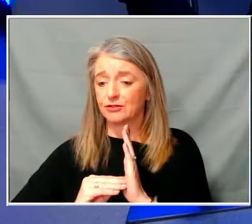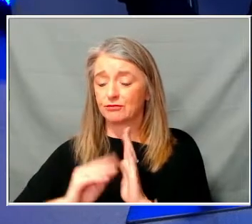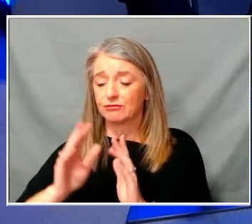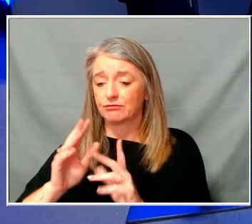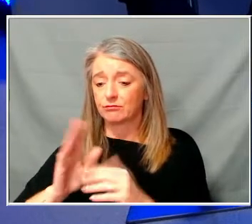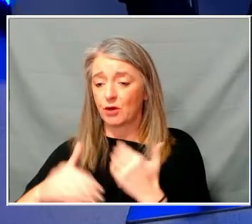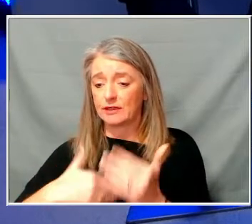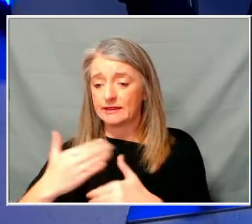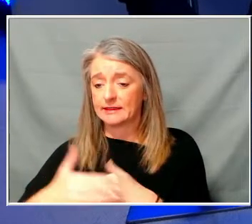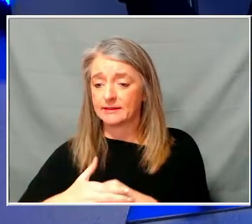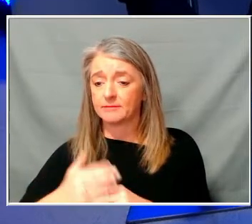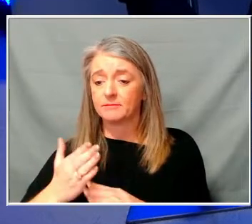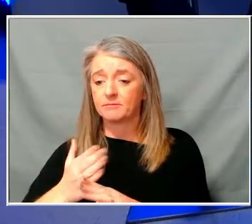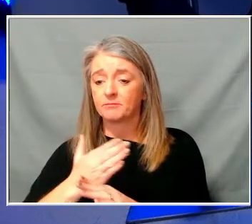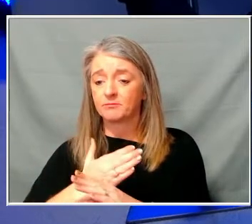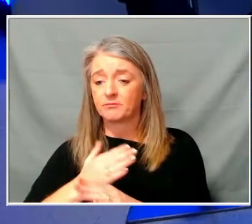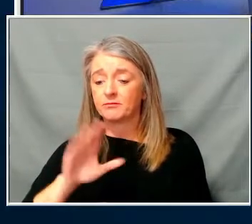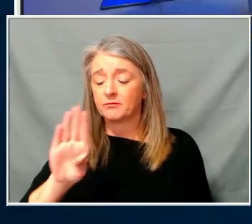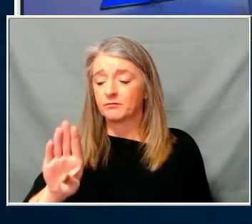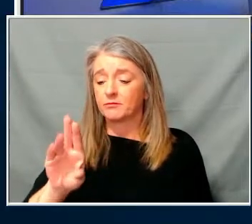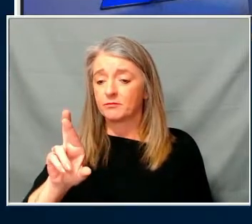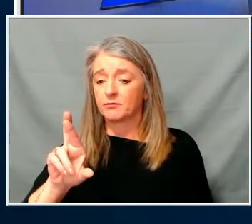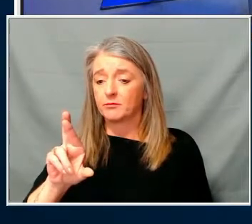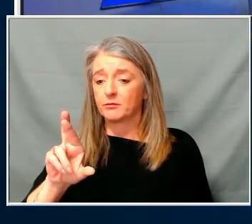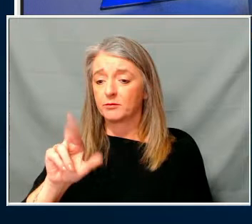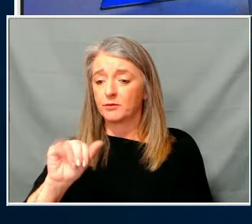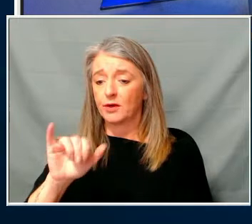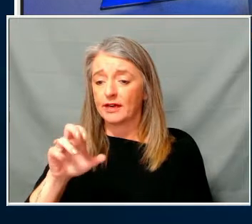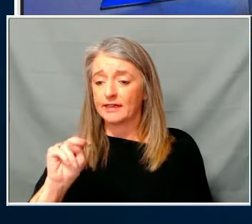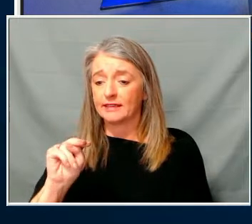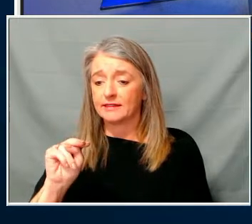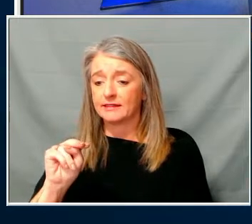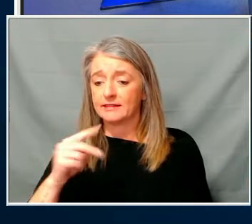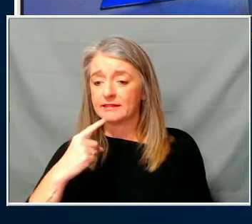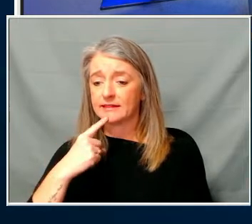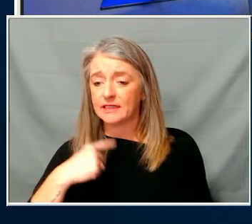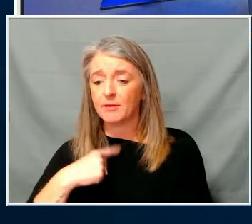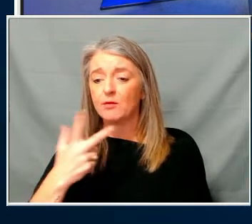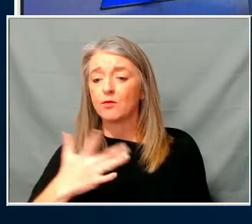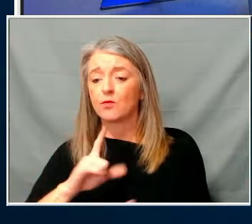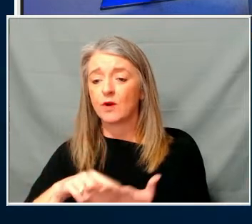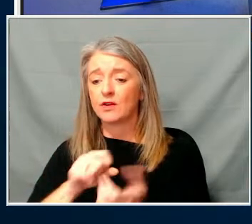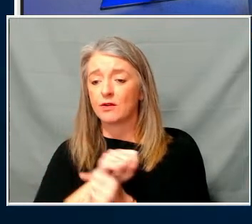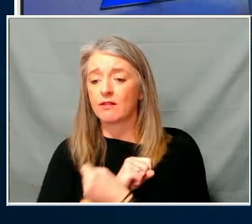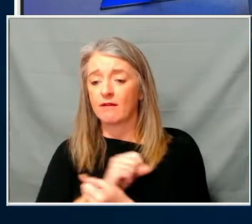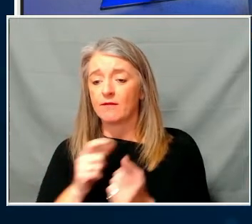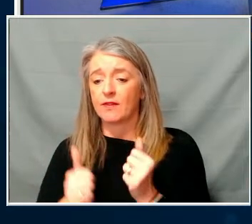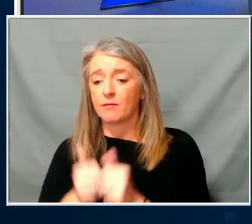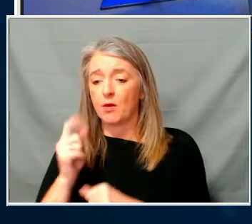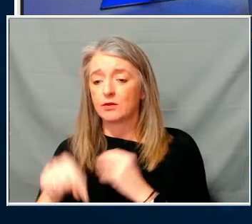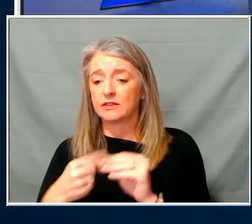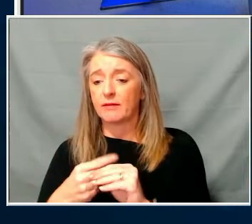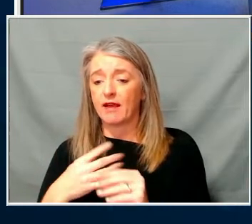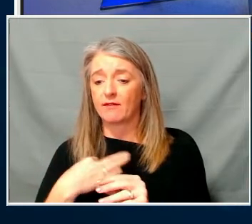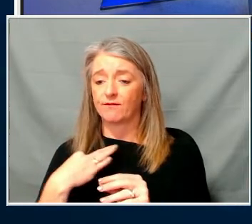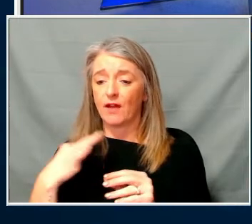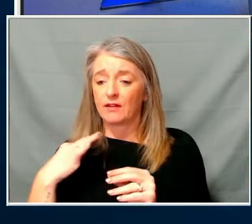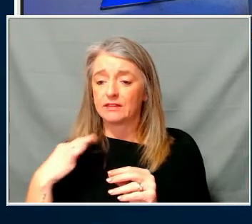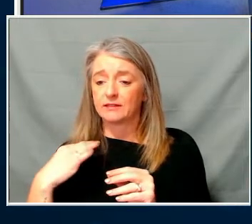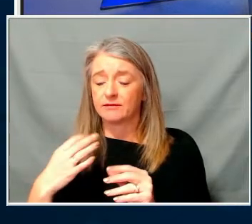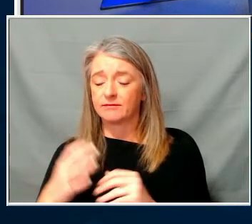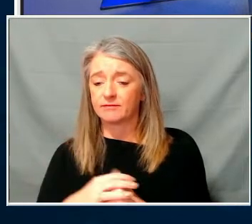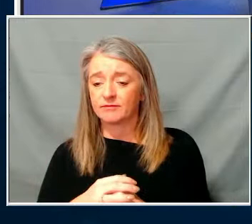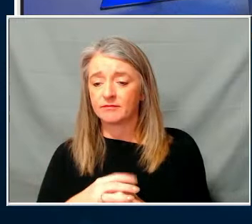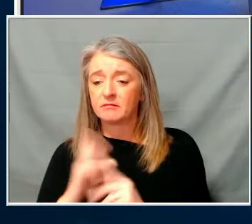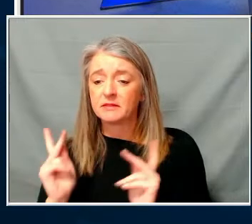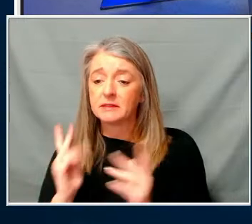just, Brian, tell us just what do you love the most about volunteering? Speak to those out there who maybe have thought about